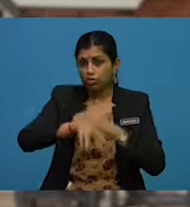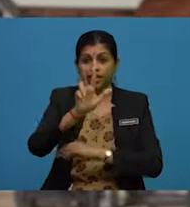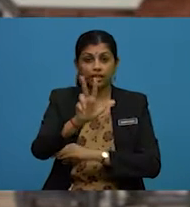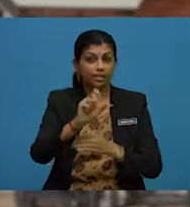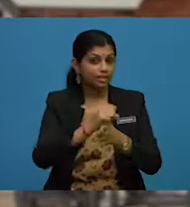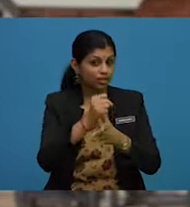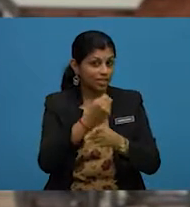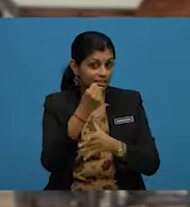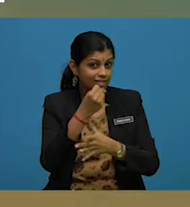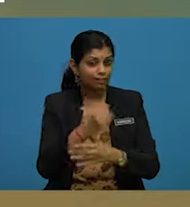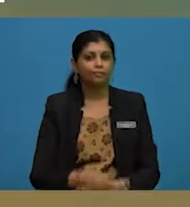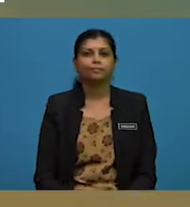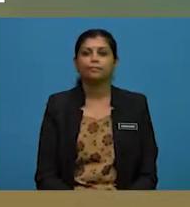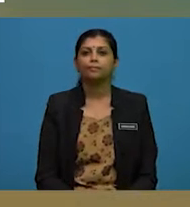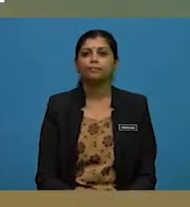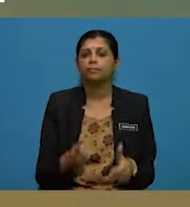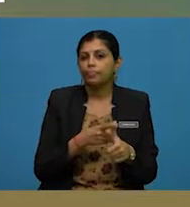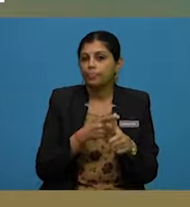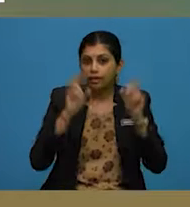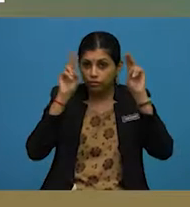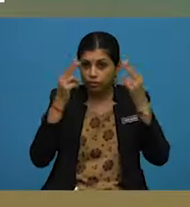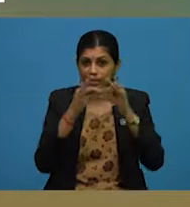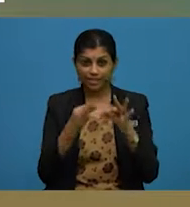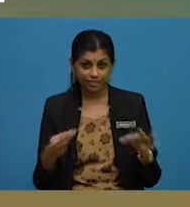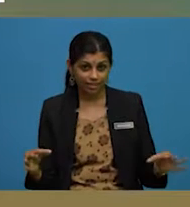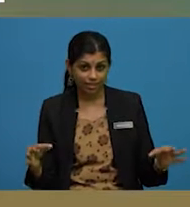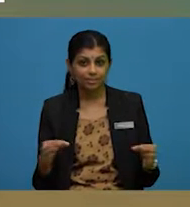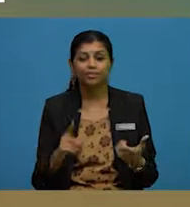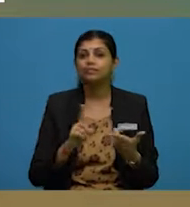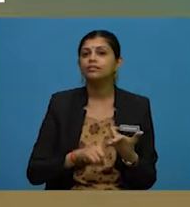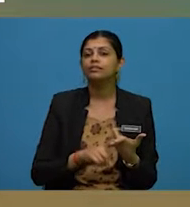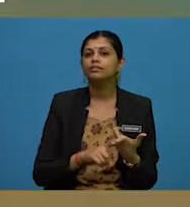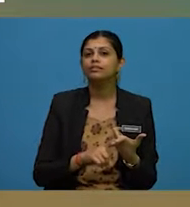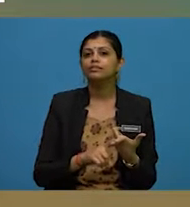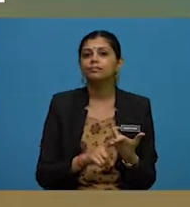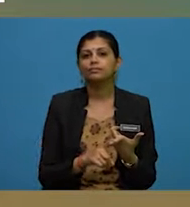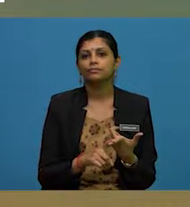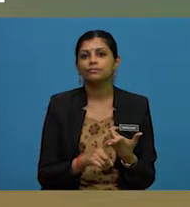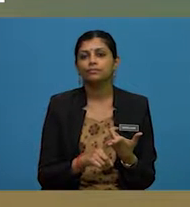three sections? Topic sentence,